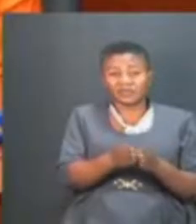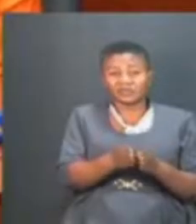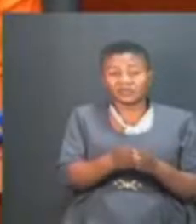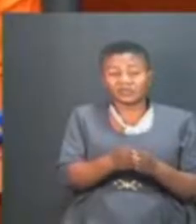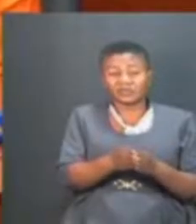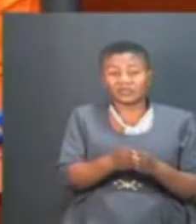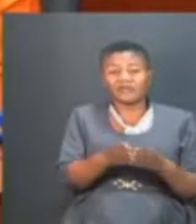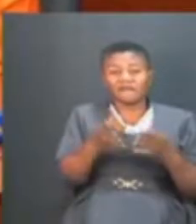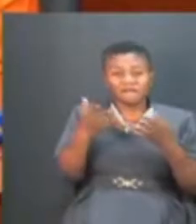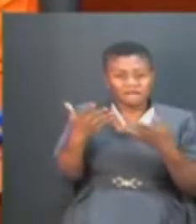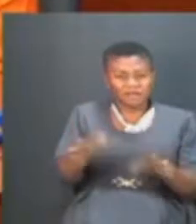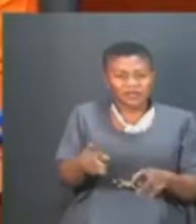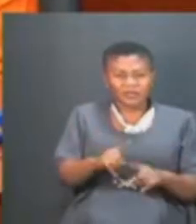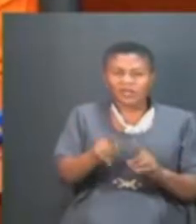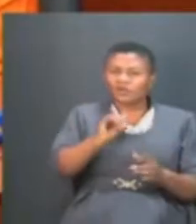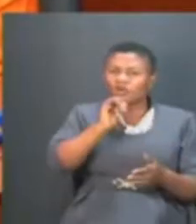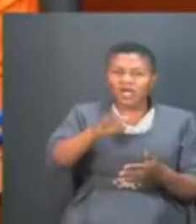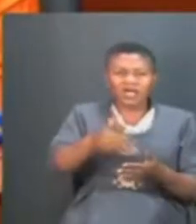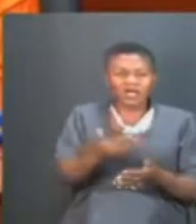but of course,